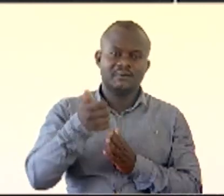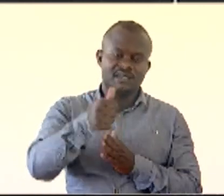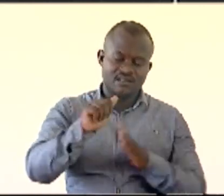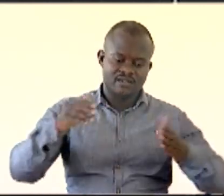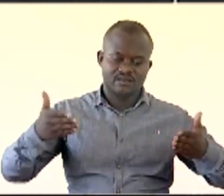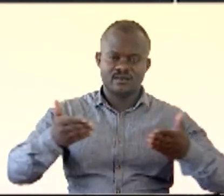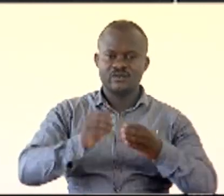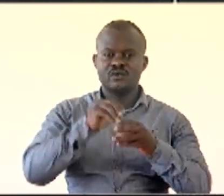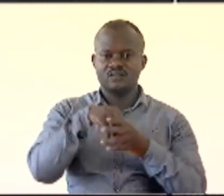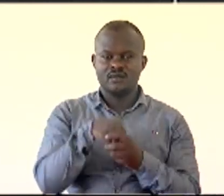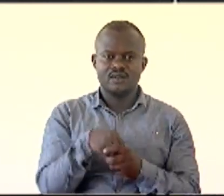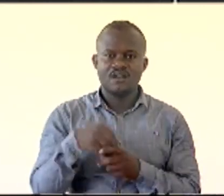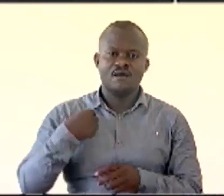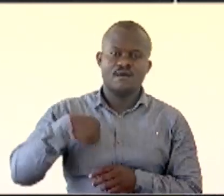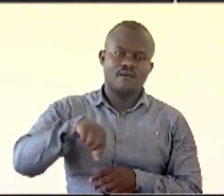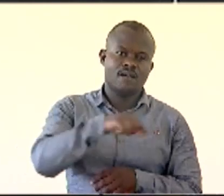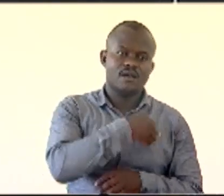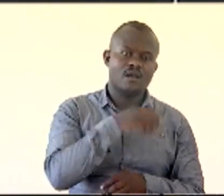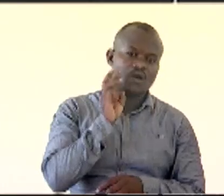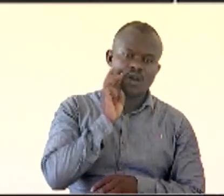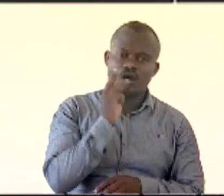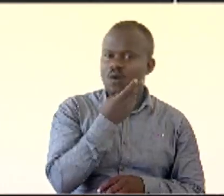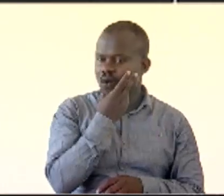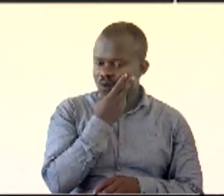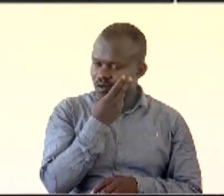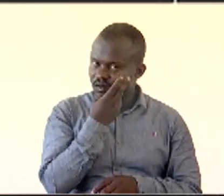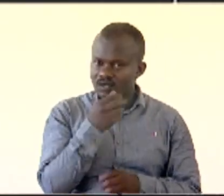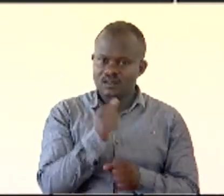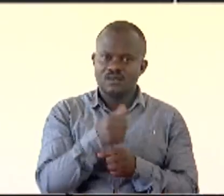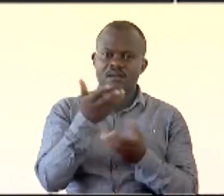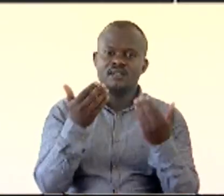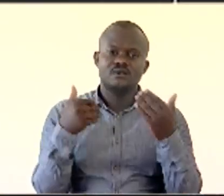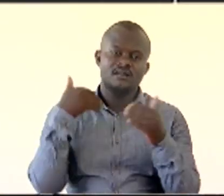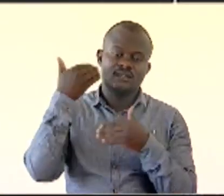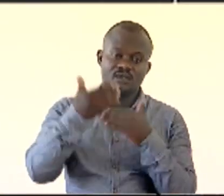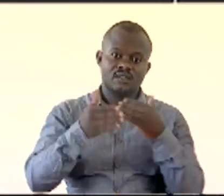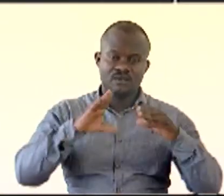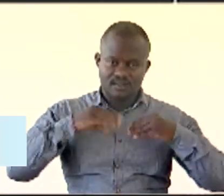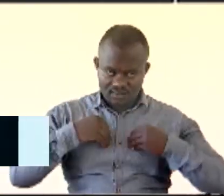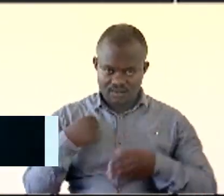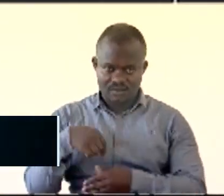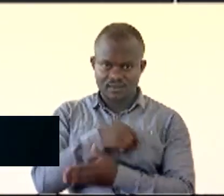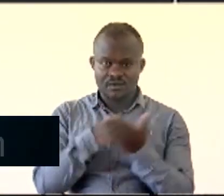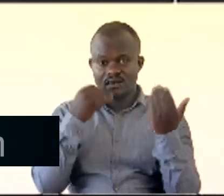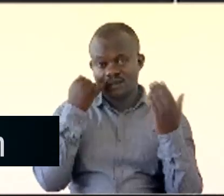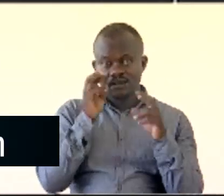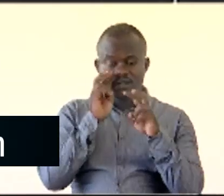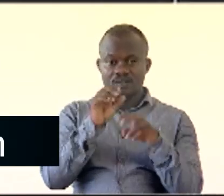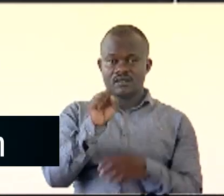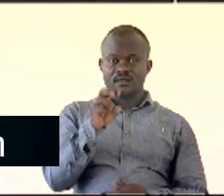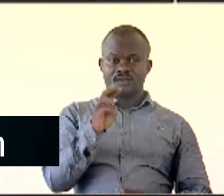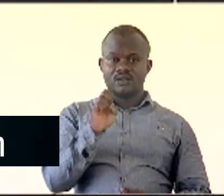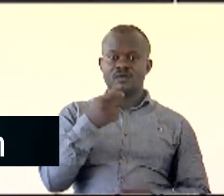introduced into our water supplies. Let us say sewage from